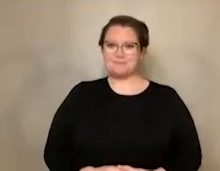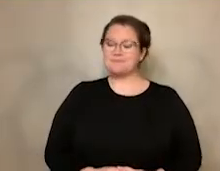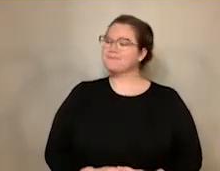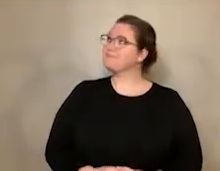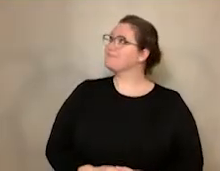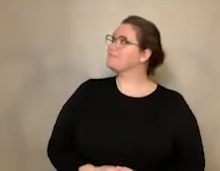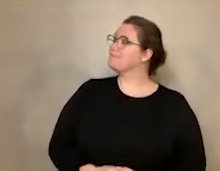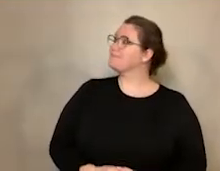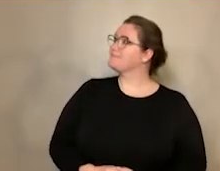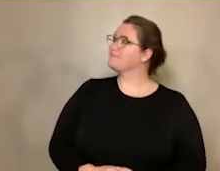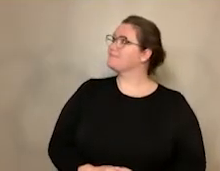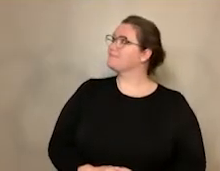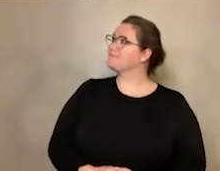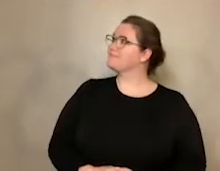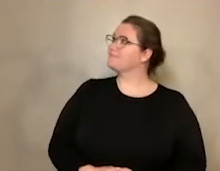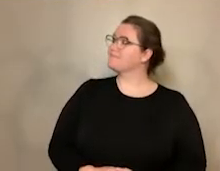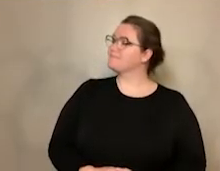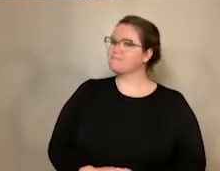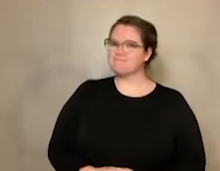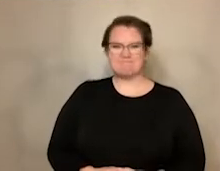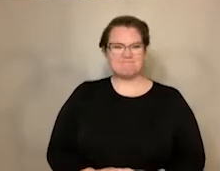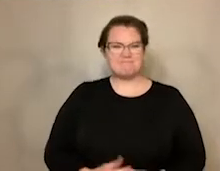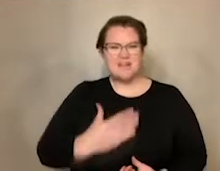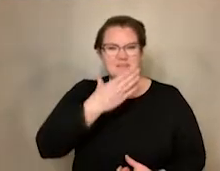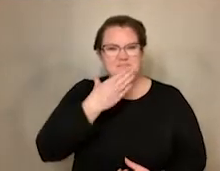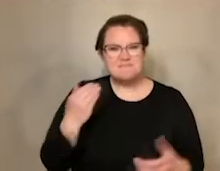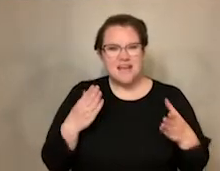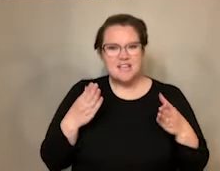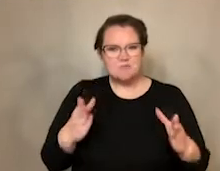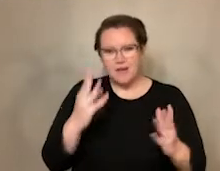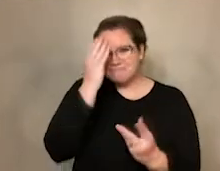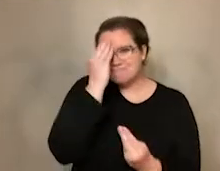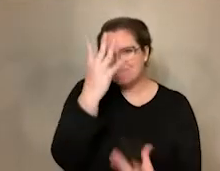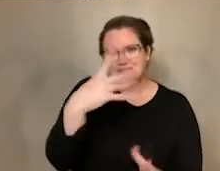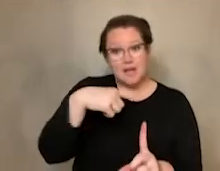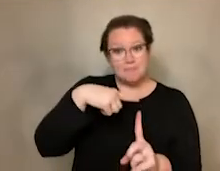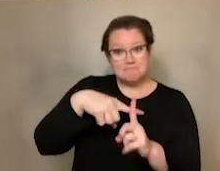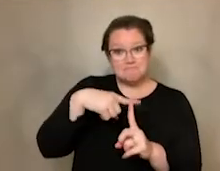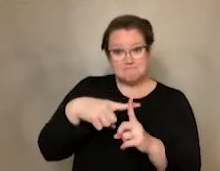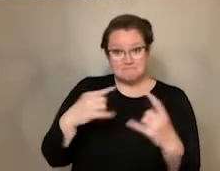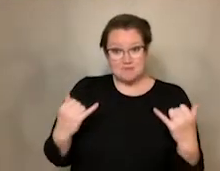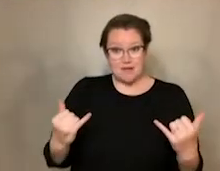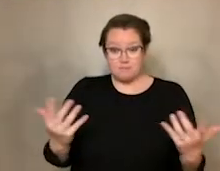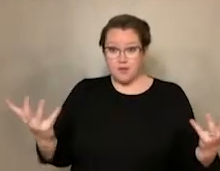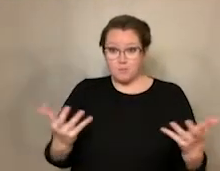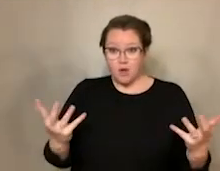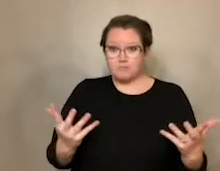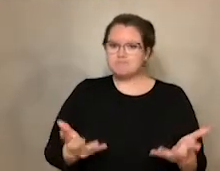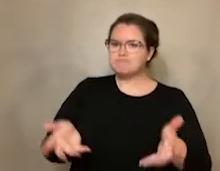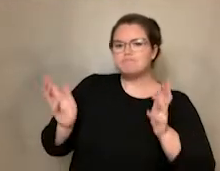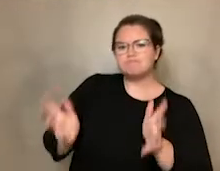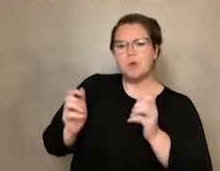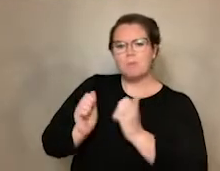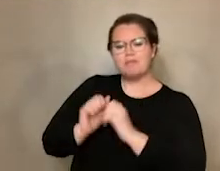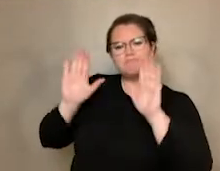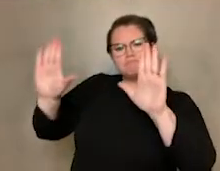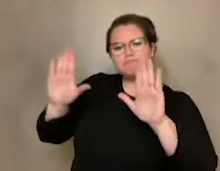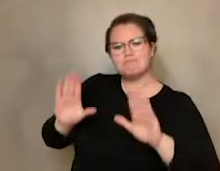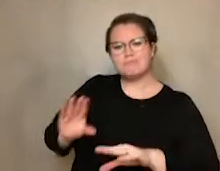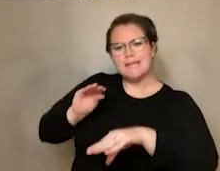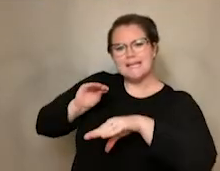2 whole weeks. And then the very hungry caterpillar was in his cocoon for 2